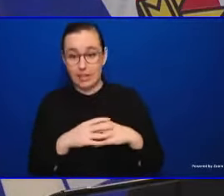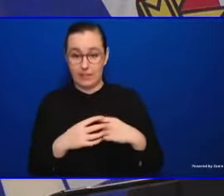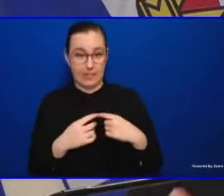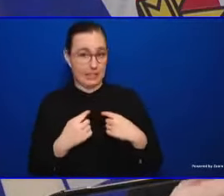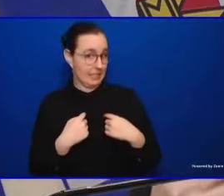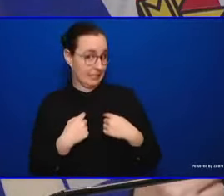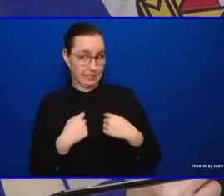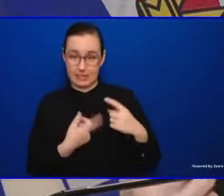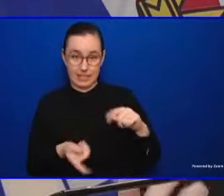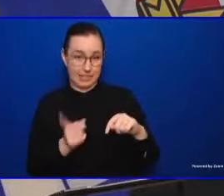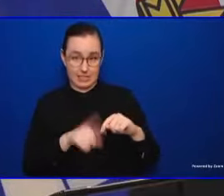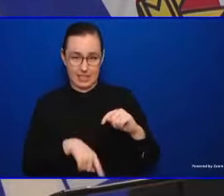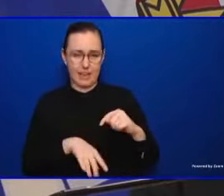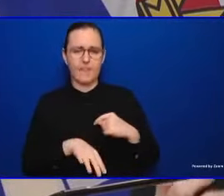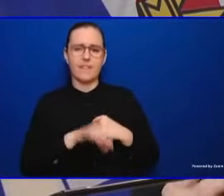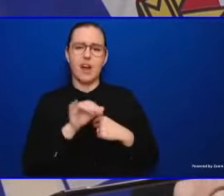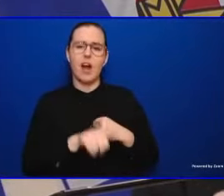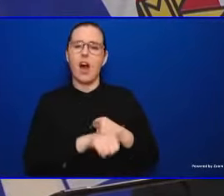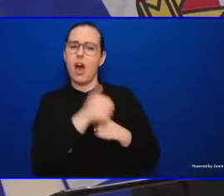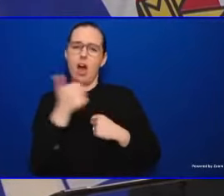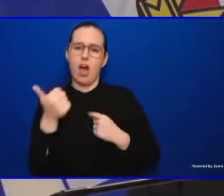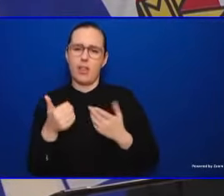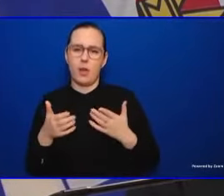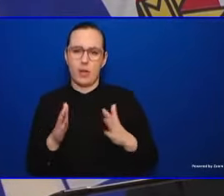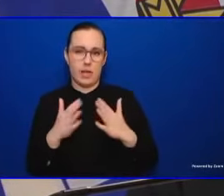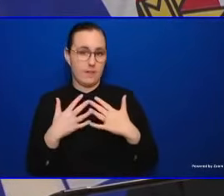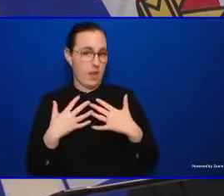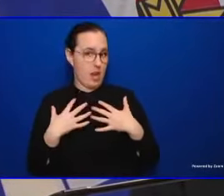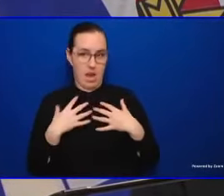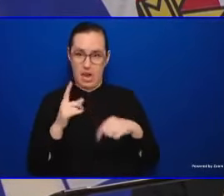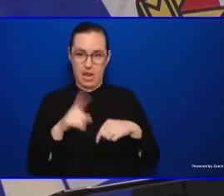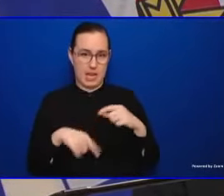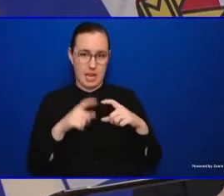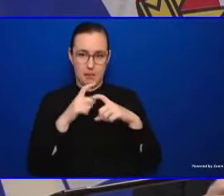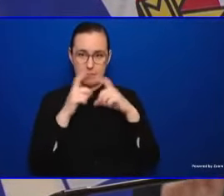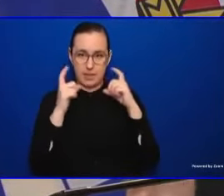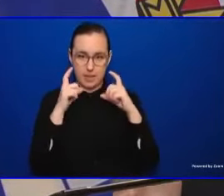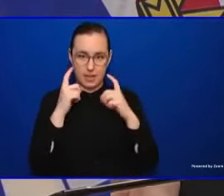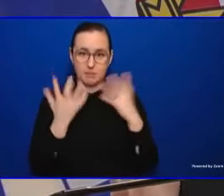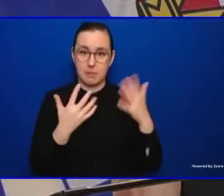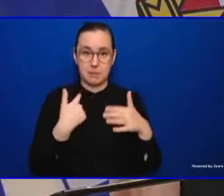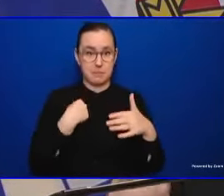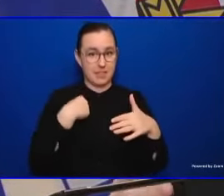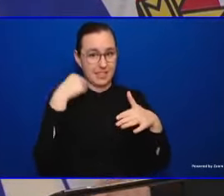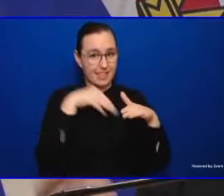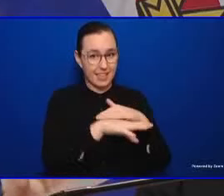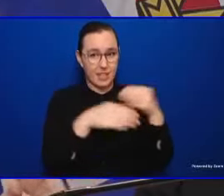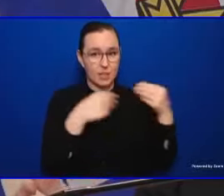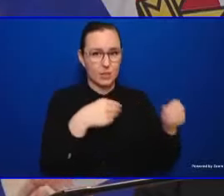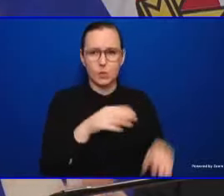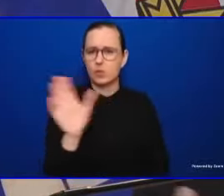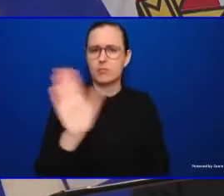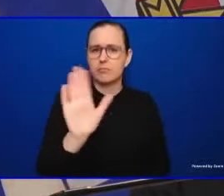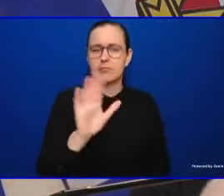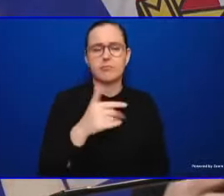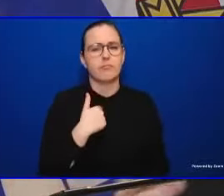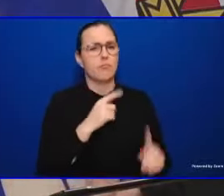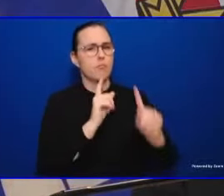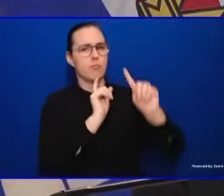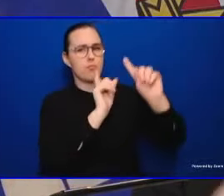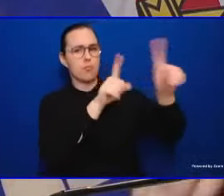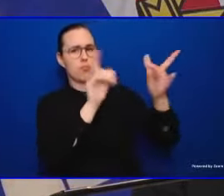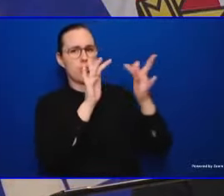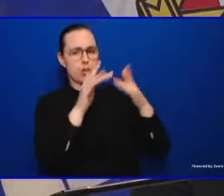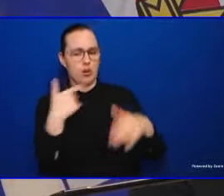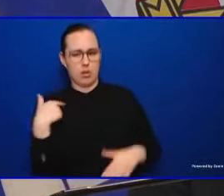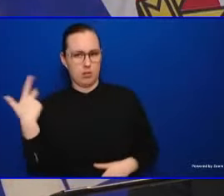whether that's curbside or ordering online, because this is an important time to protect workers in those settings and to make